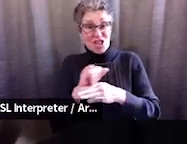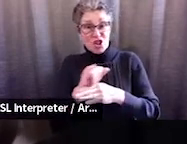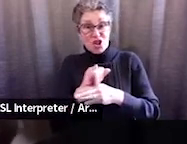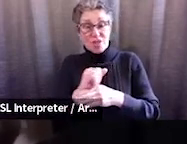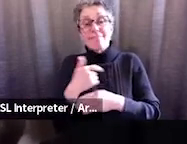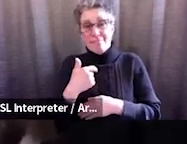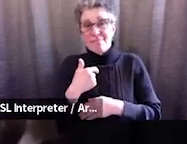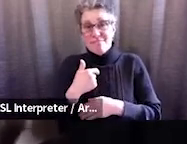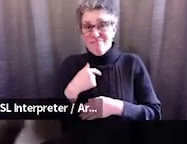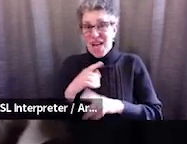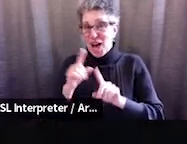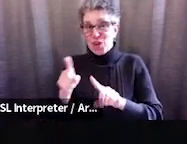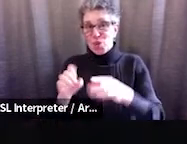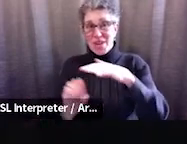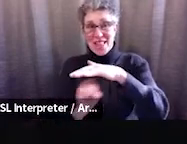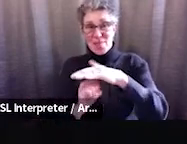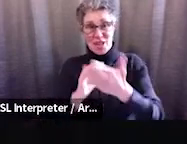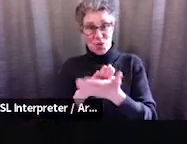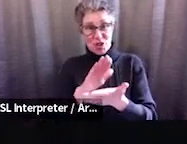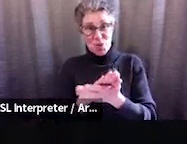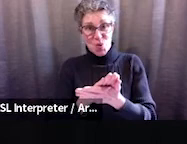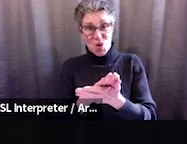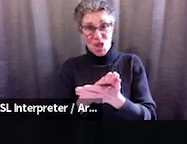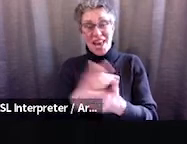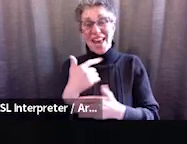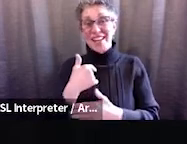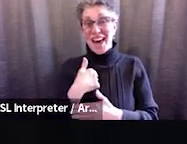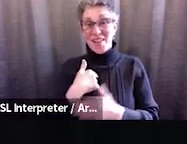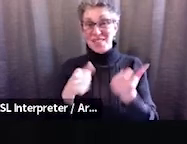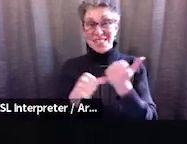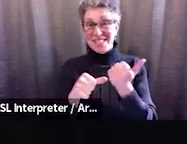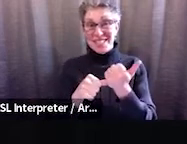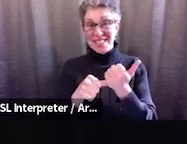school, an elementary school, and I was an assistant PE teacher